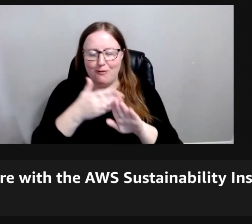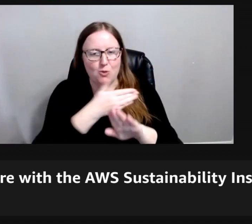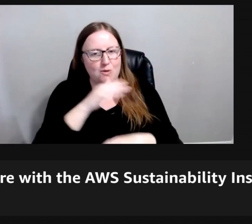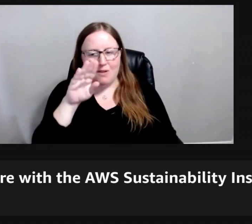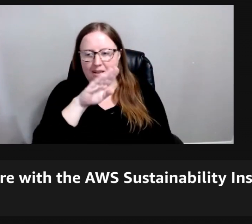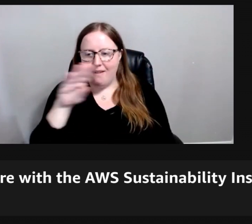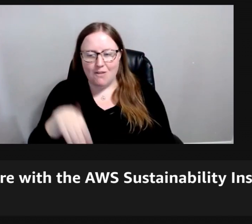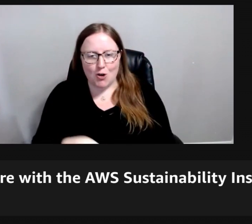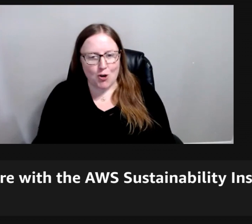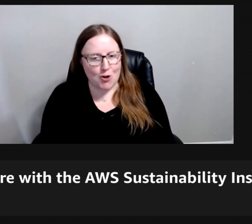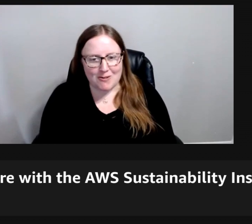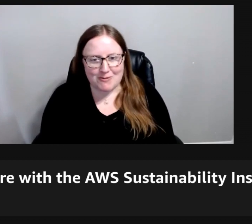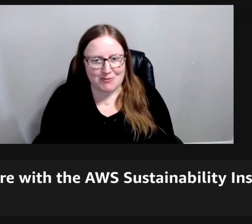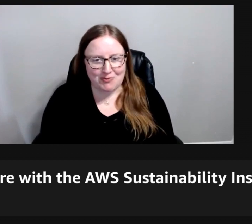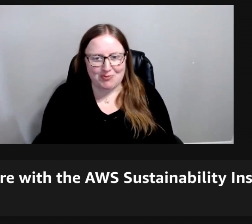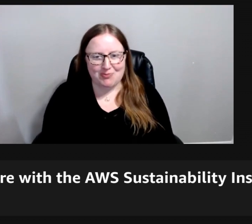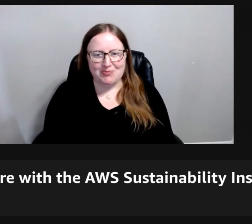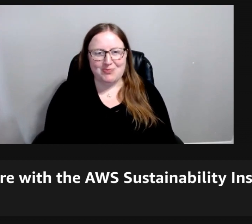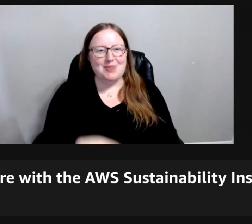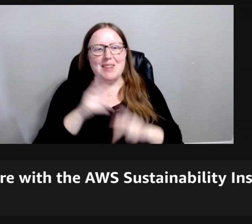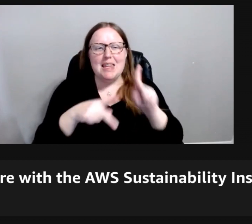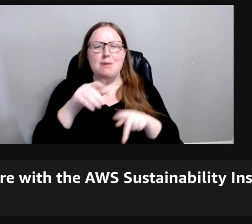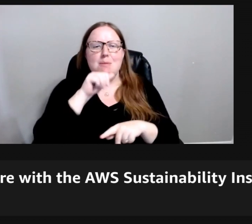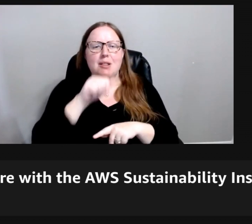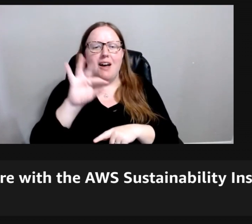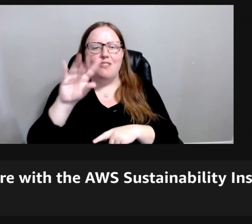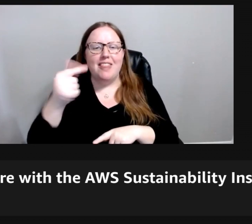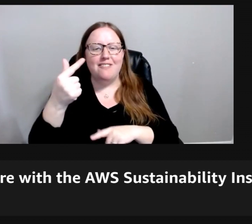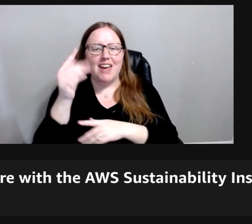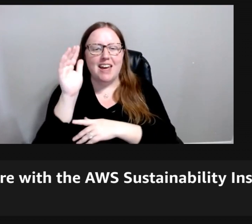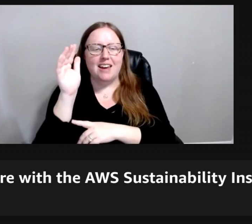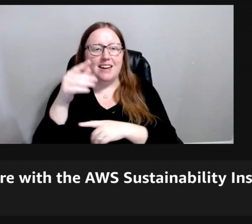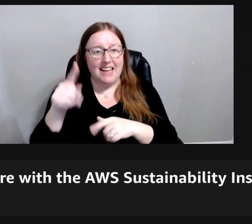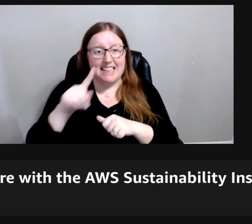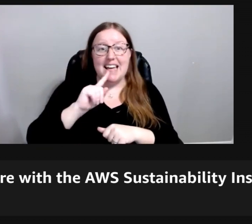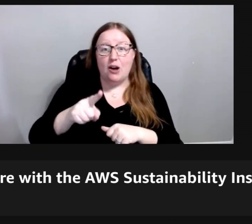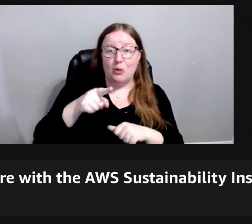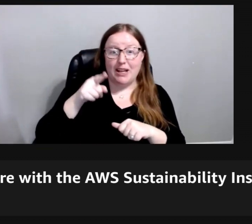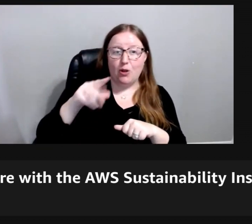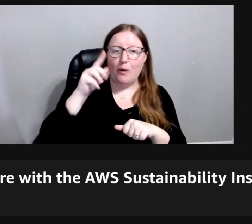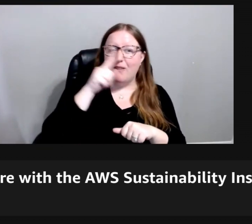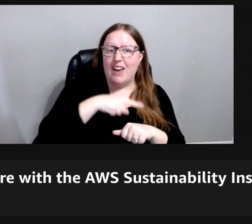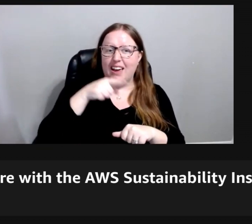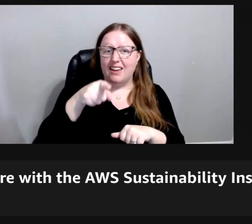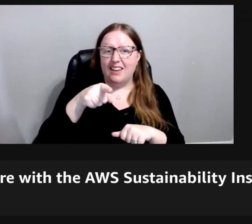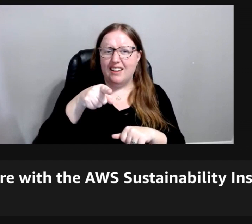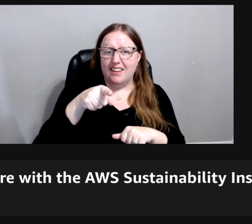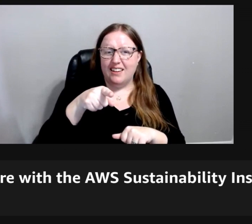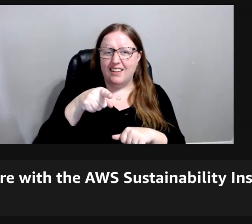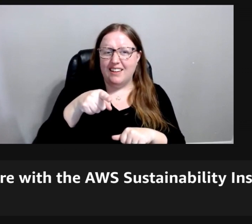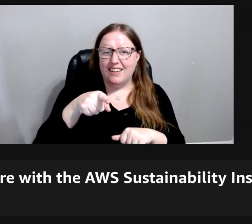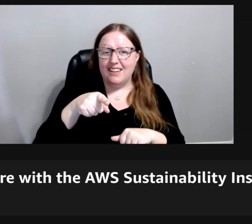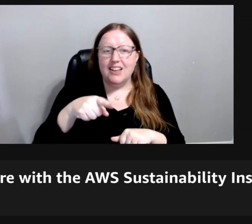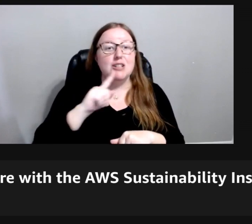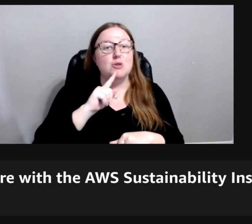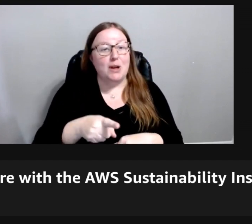And by the way, people dig the fig behind you. They want to know, is that real, fake? What's going on back there? It's really fake. No, it's